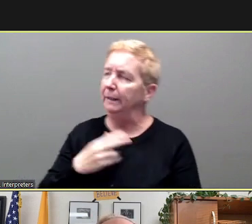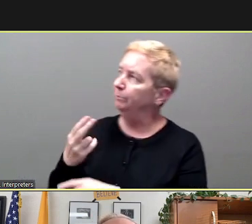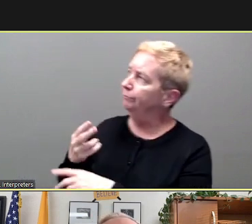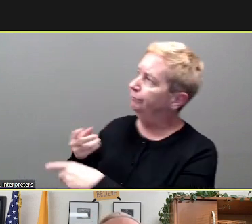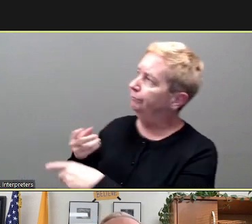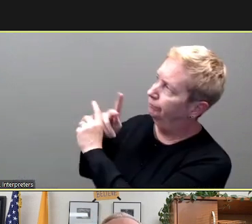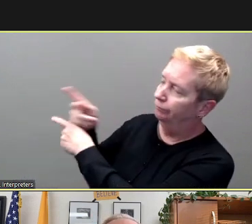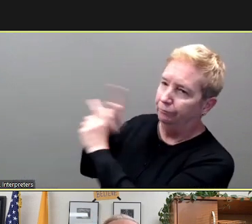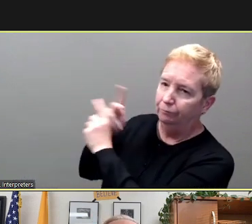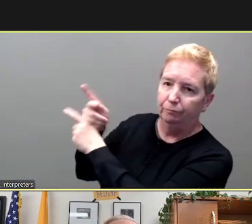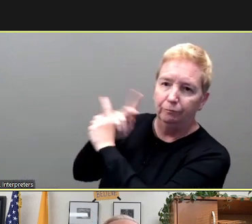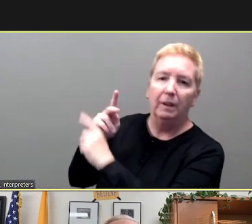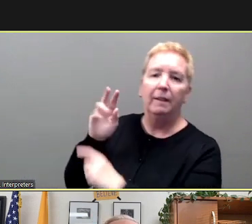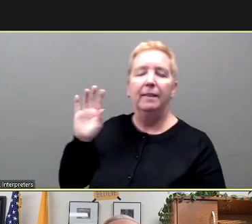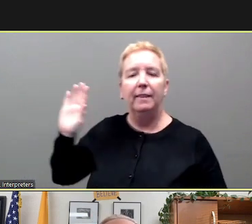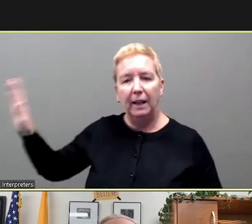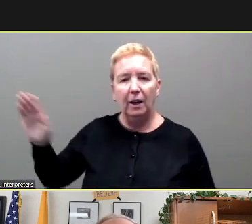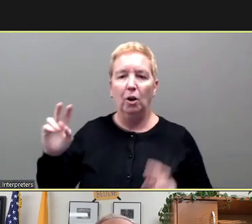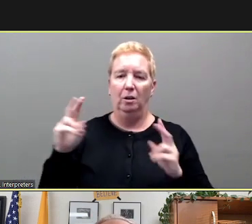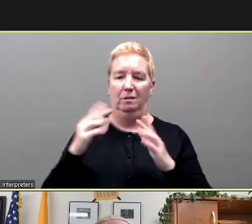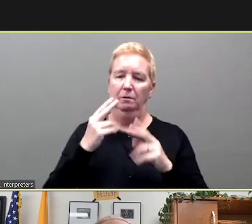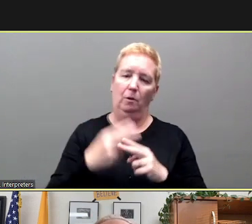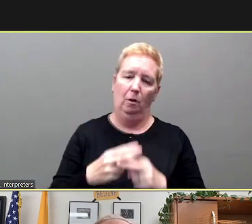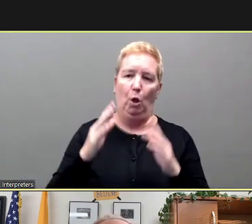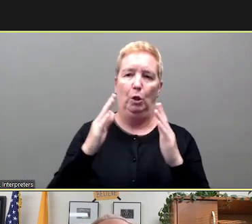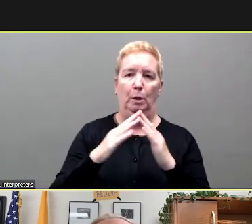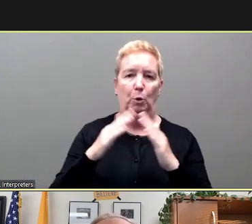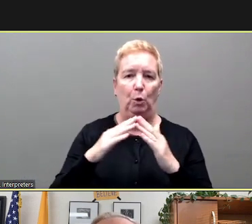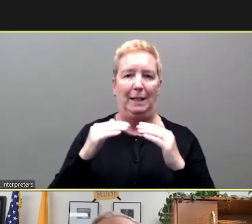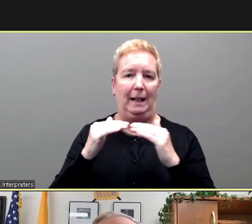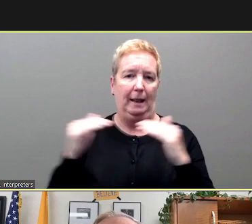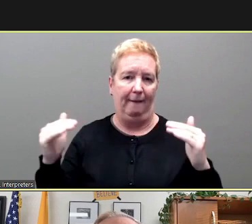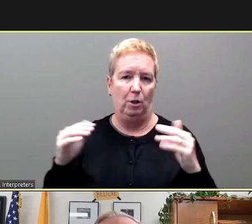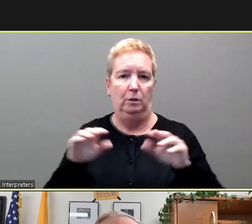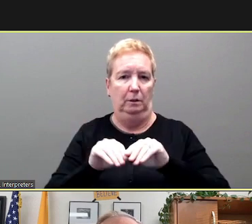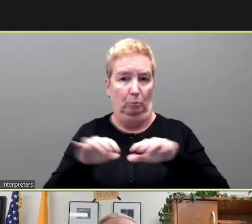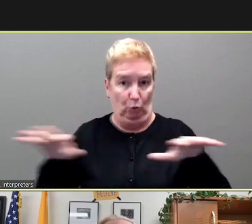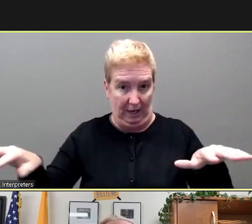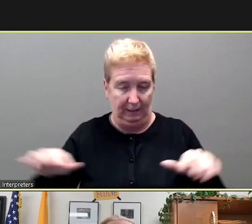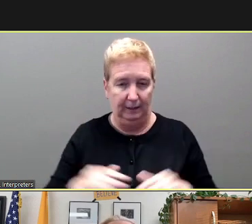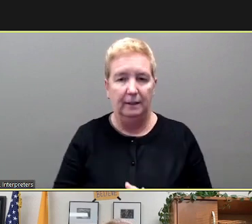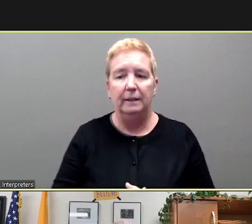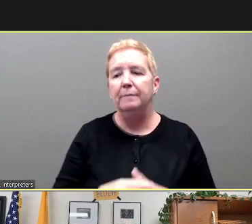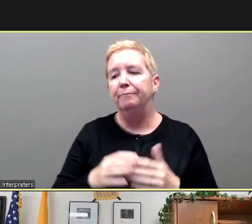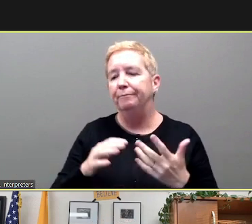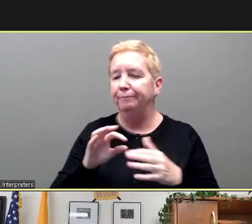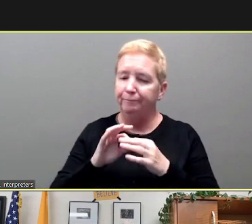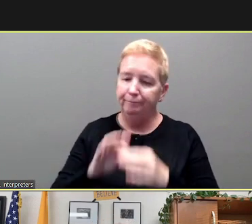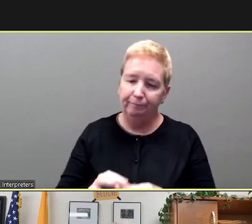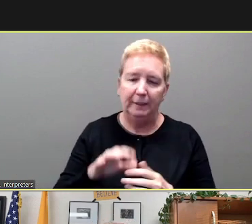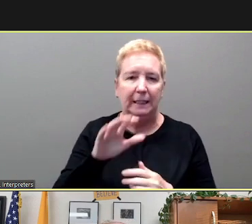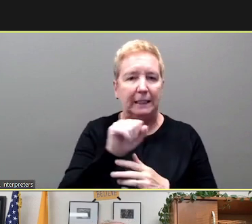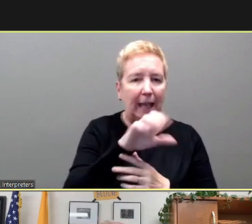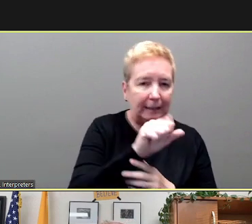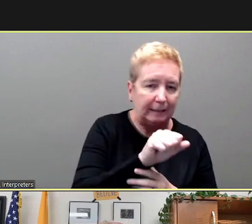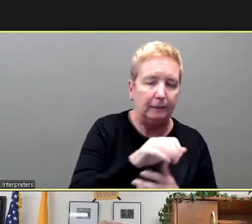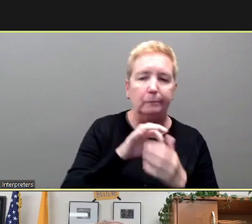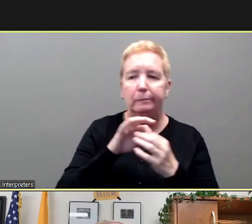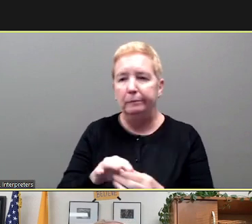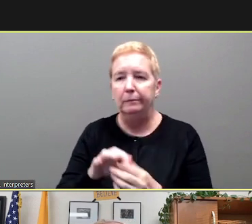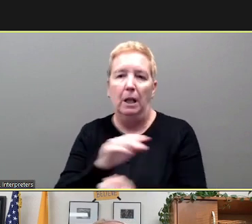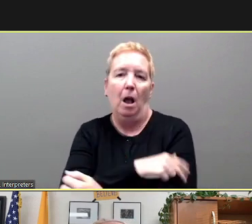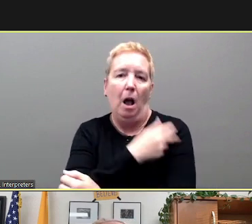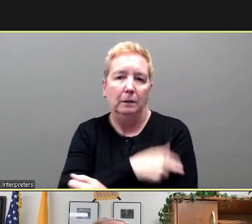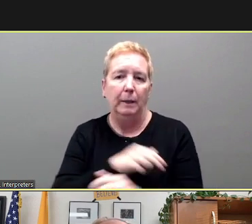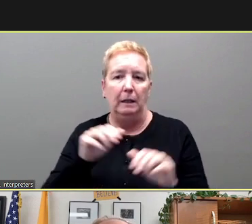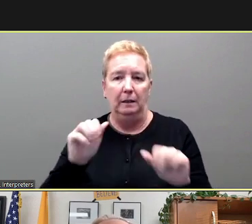is community levels. And that again is based on cases and hospital capacity. And you can see here that